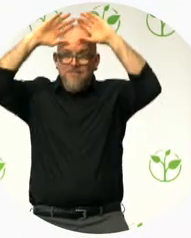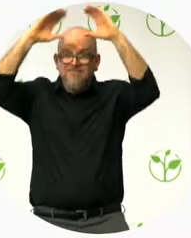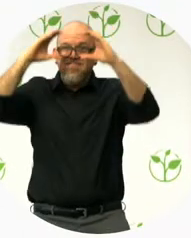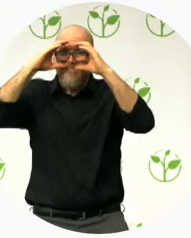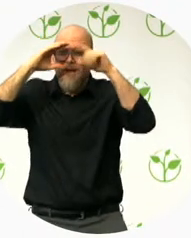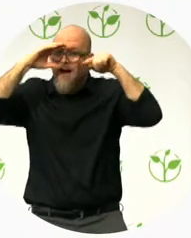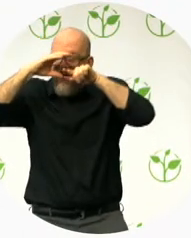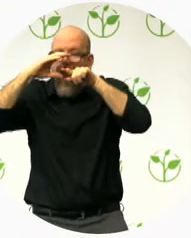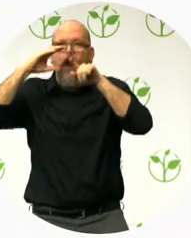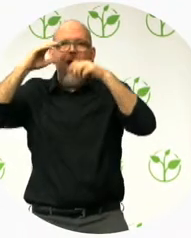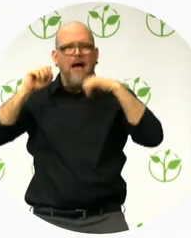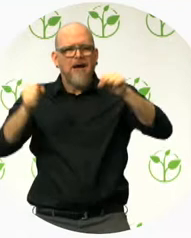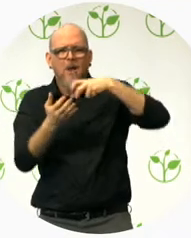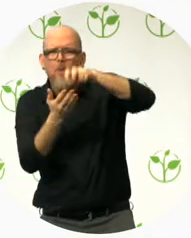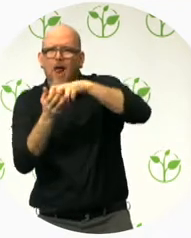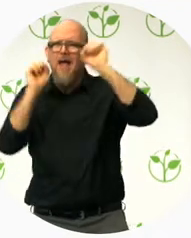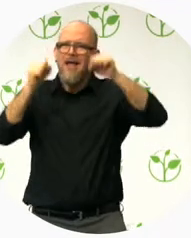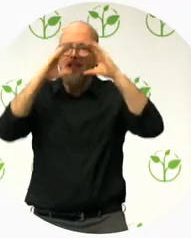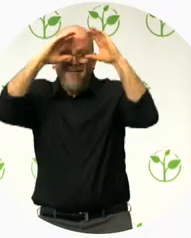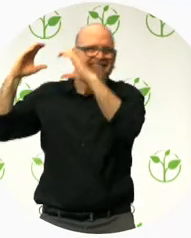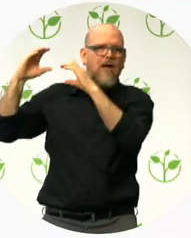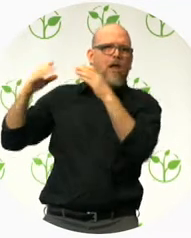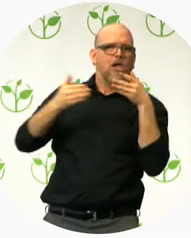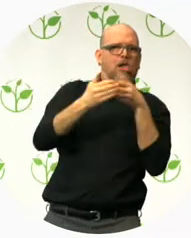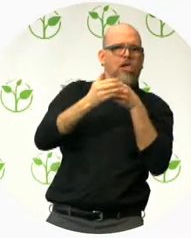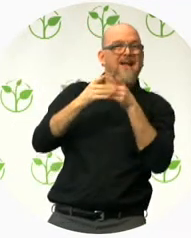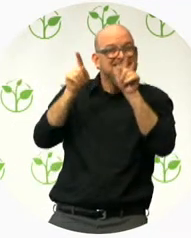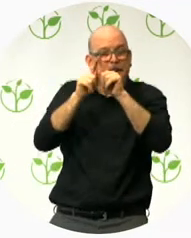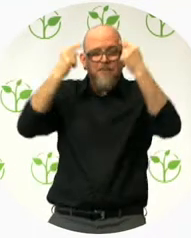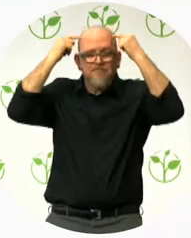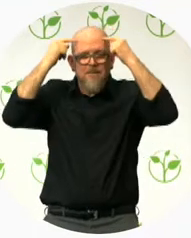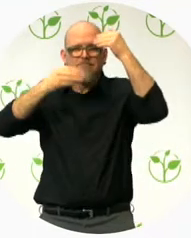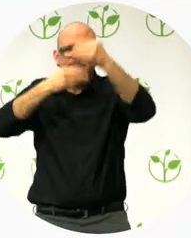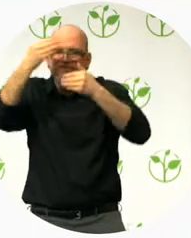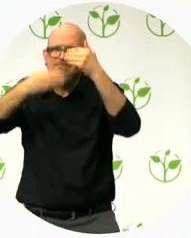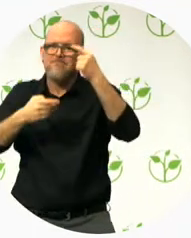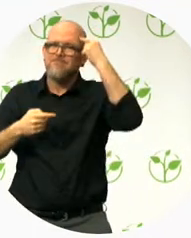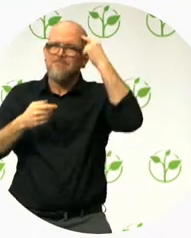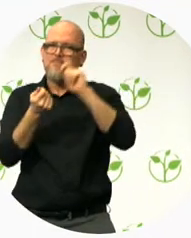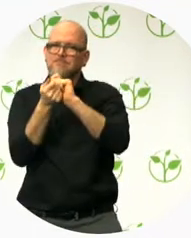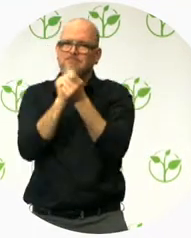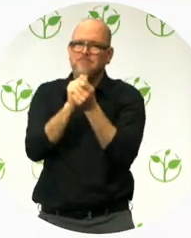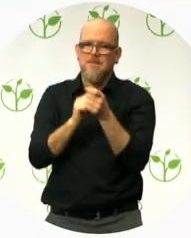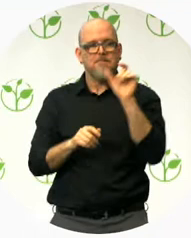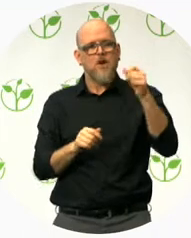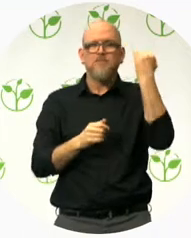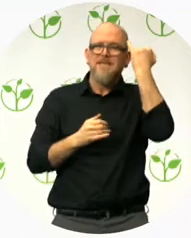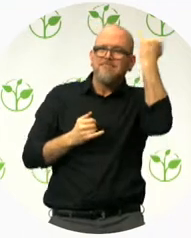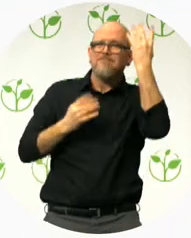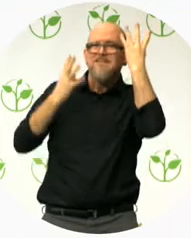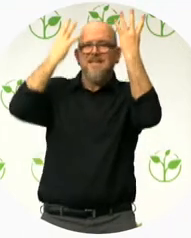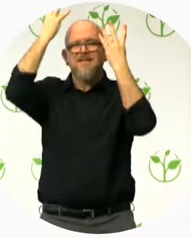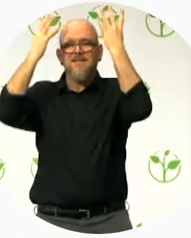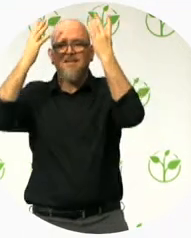needs and preferences. And this definition comes from the Copenhagen Summit of 1995, which was and